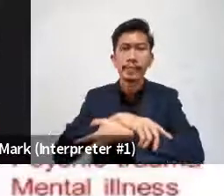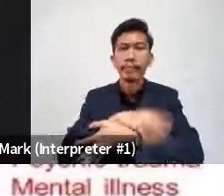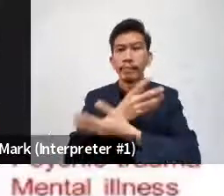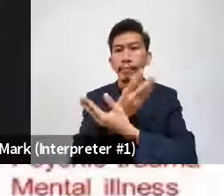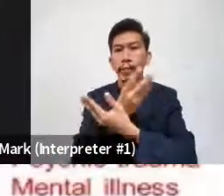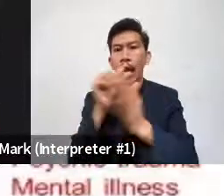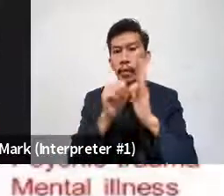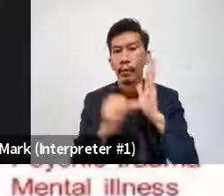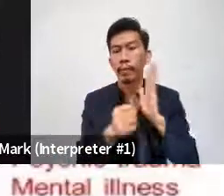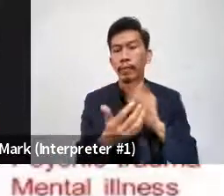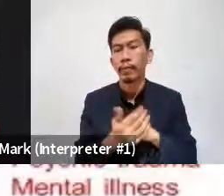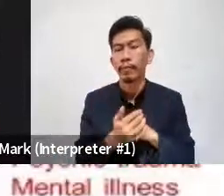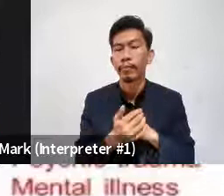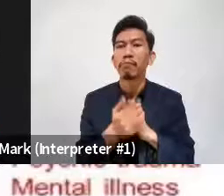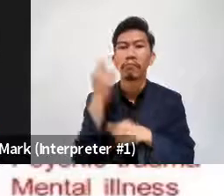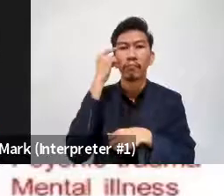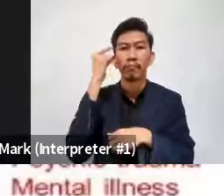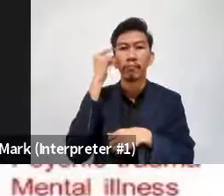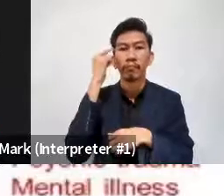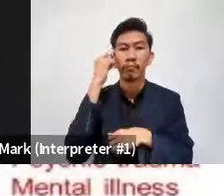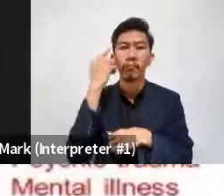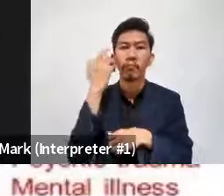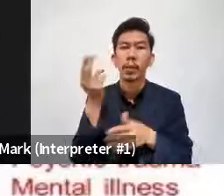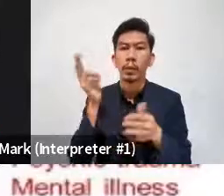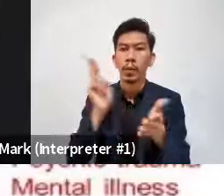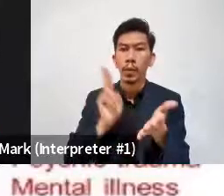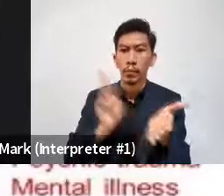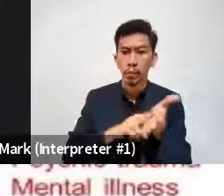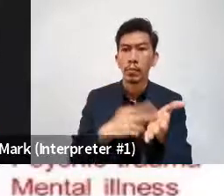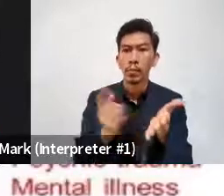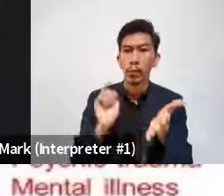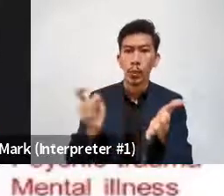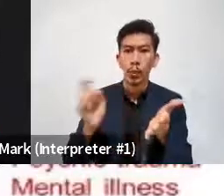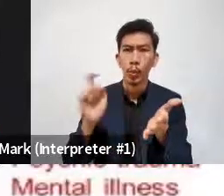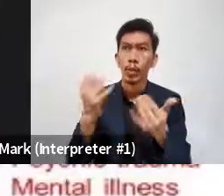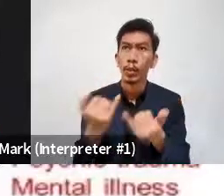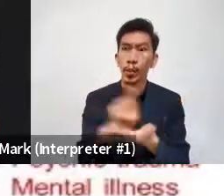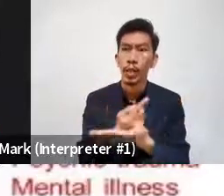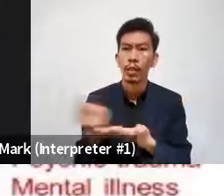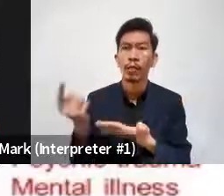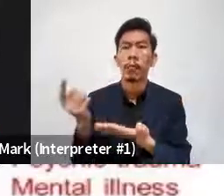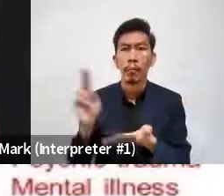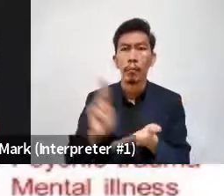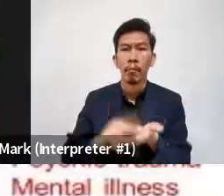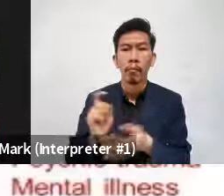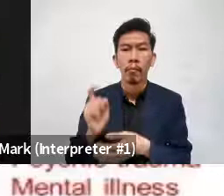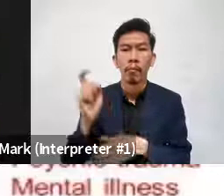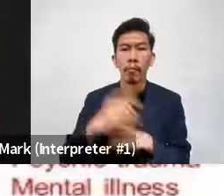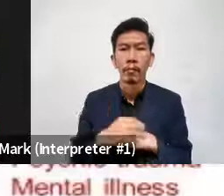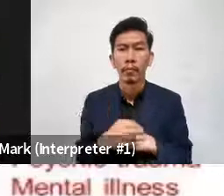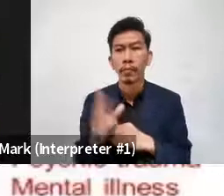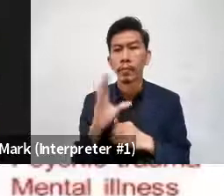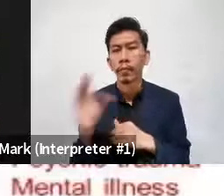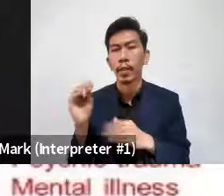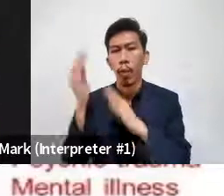And I think it will be certified as urgent by our president this week. And hopefully, the said